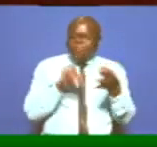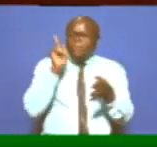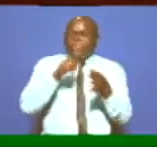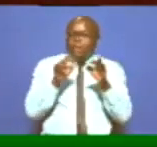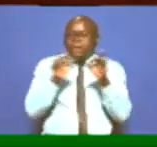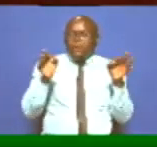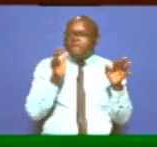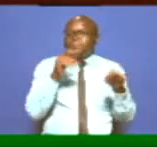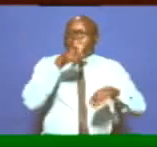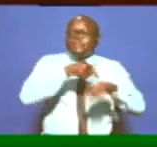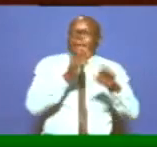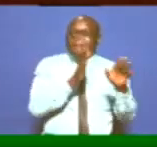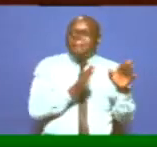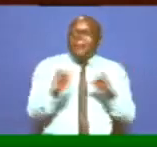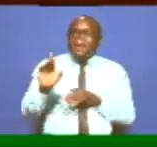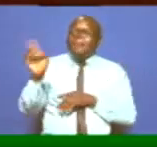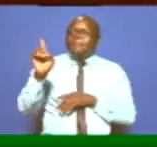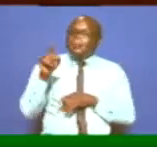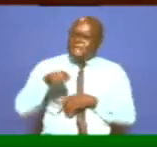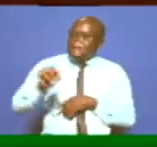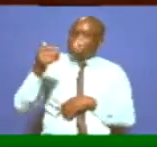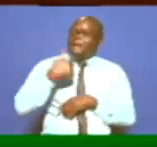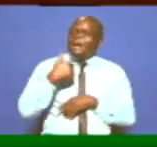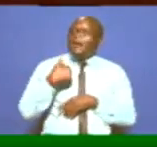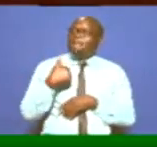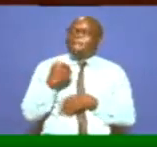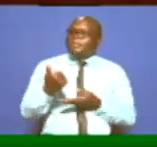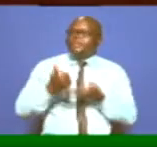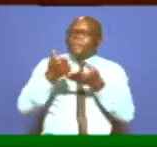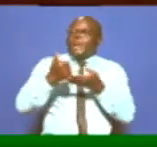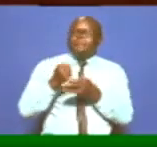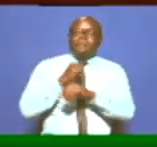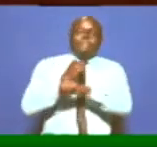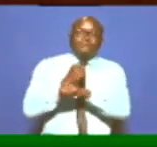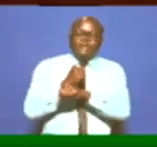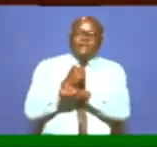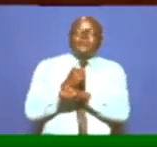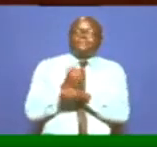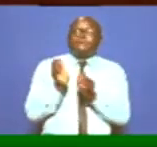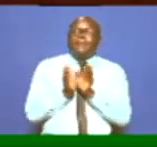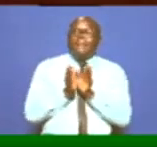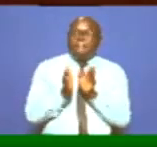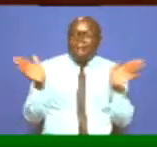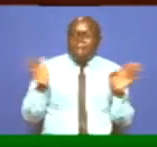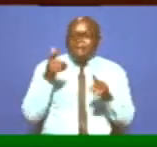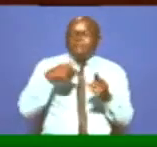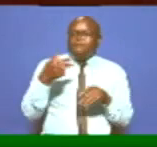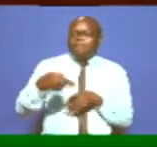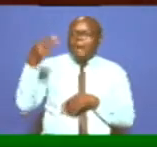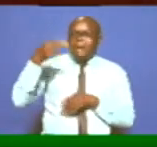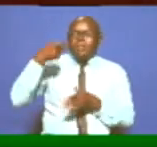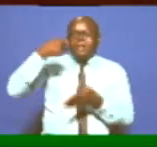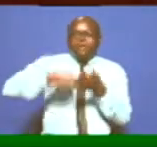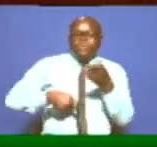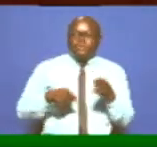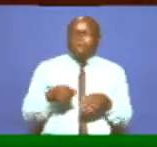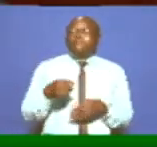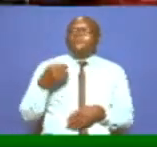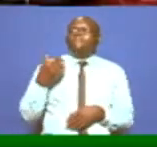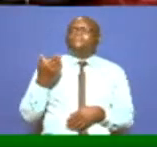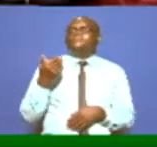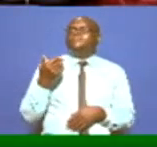plans does the ministry have to aid in cushioning the public from the high fuel prices? Thank you, Mr.